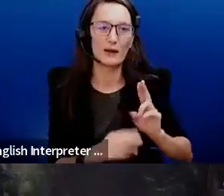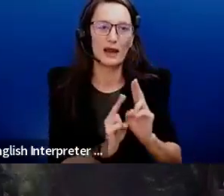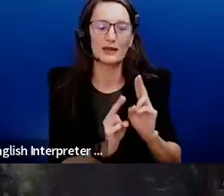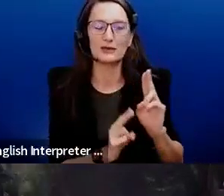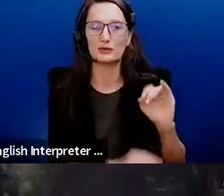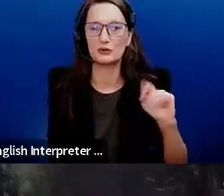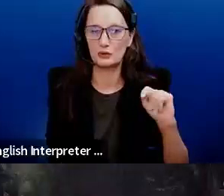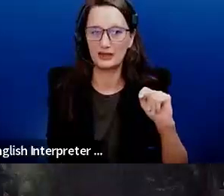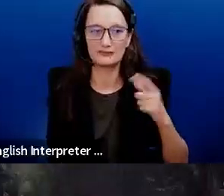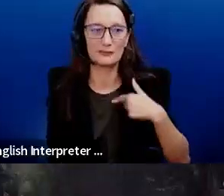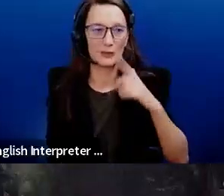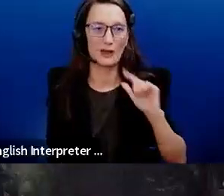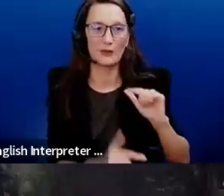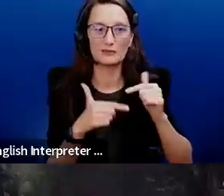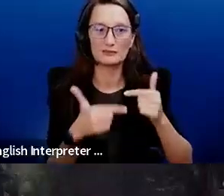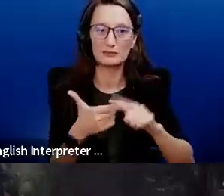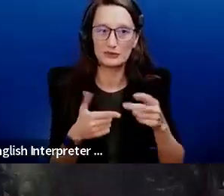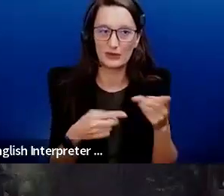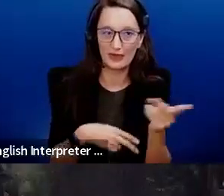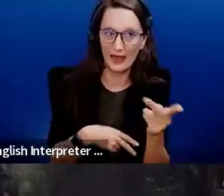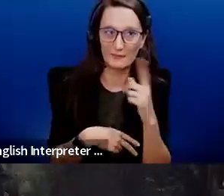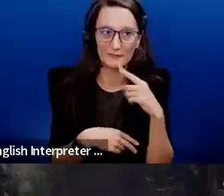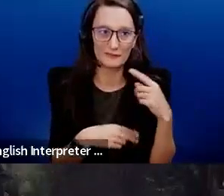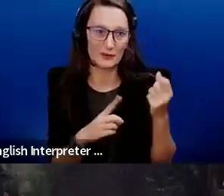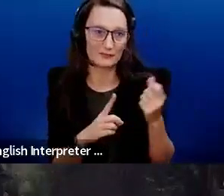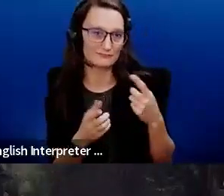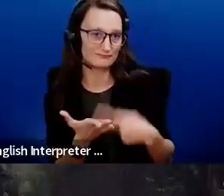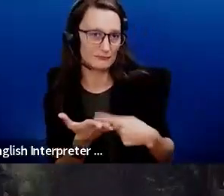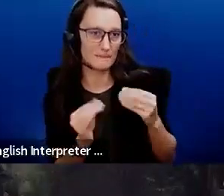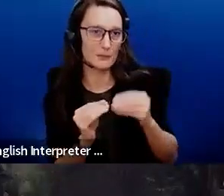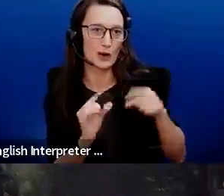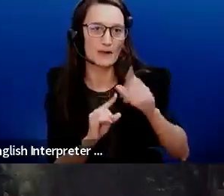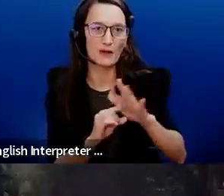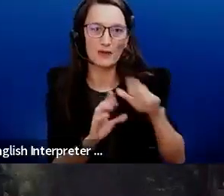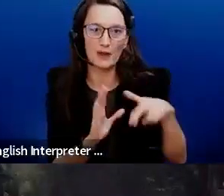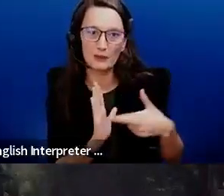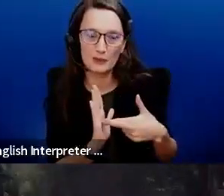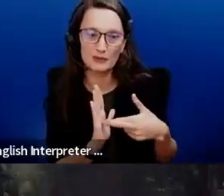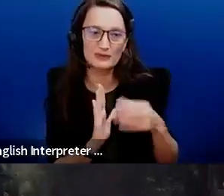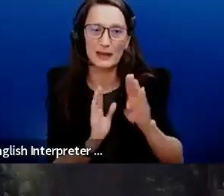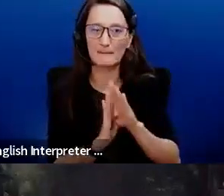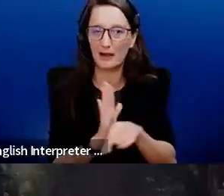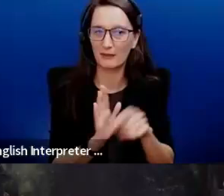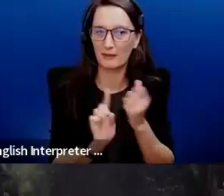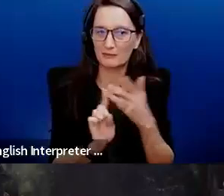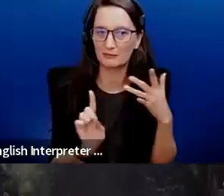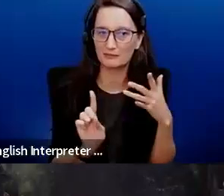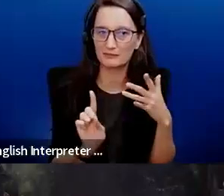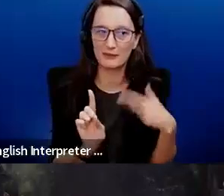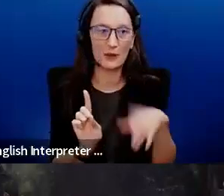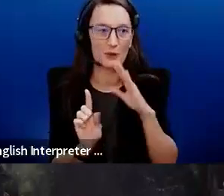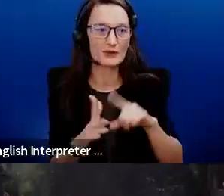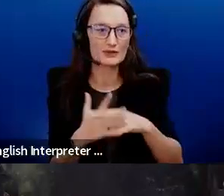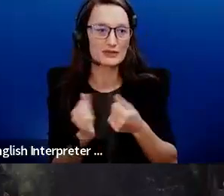to turn it over to them to talk more about their roles and their background. So we'll start